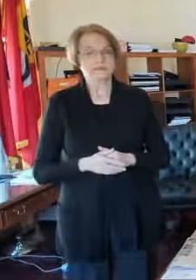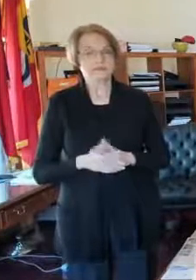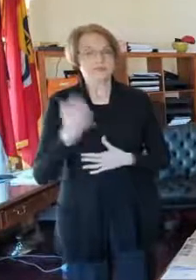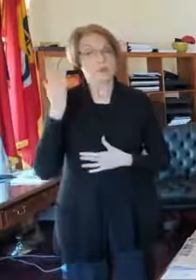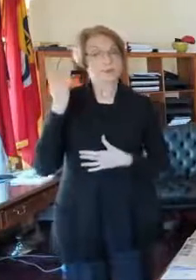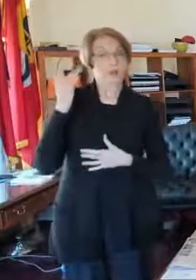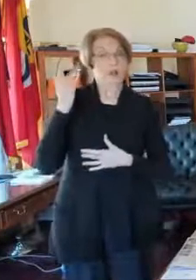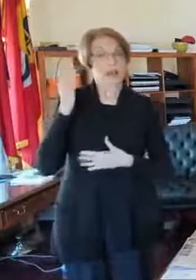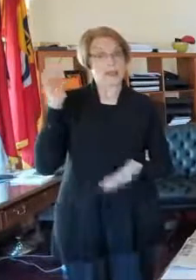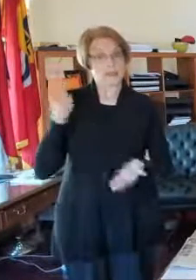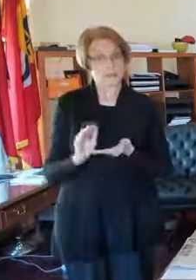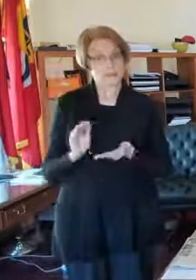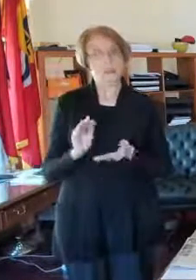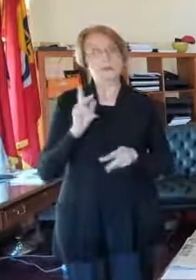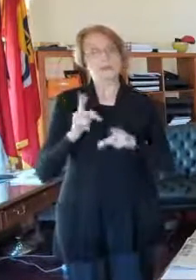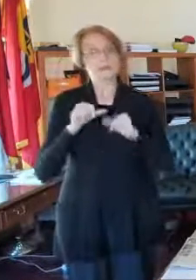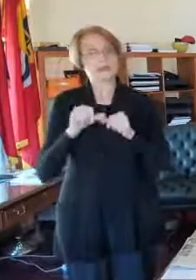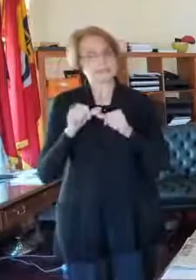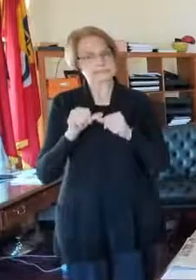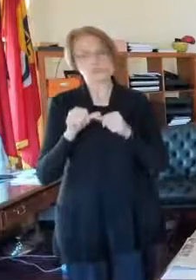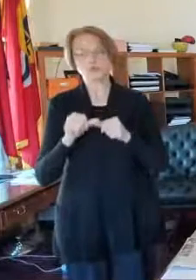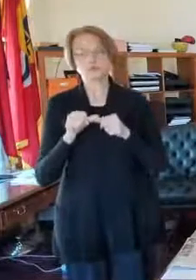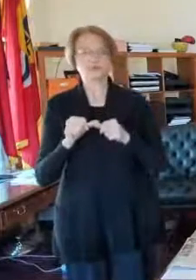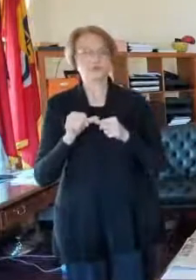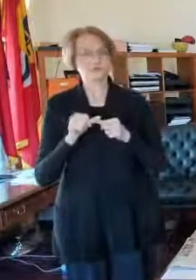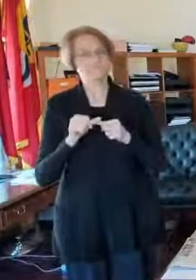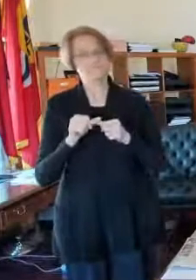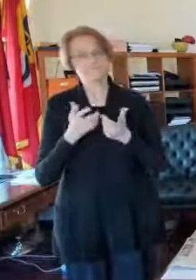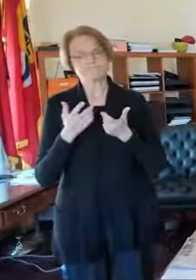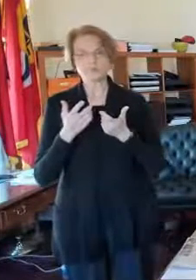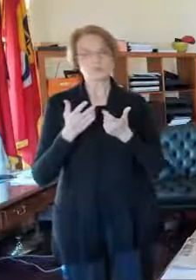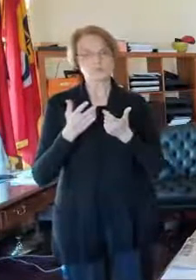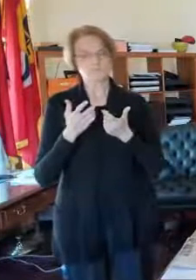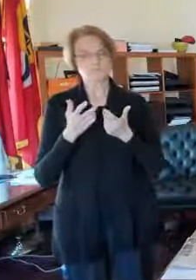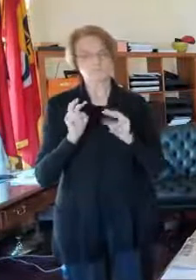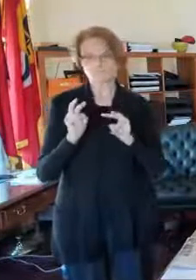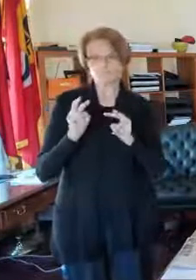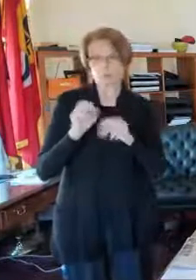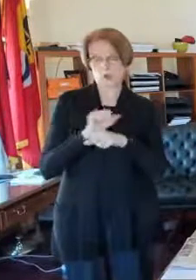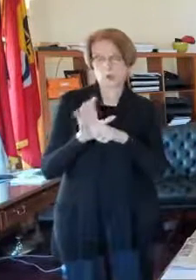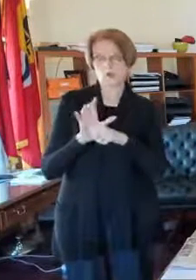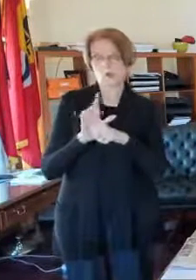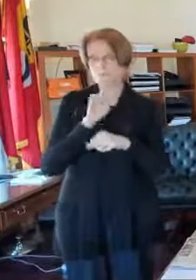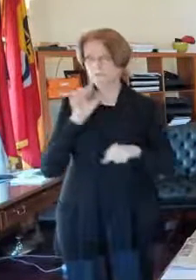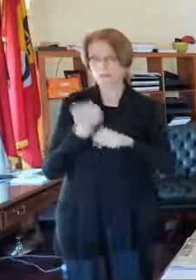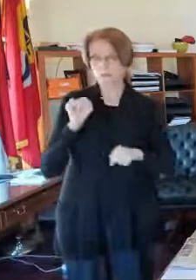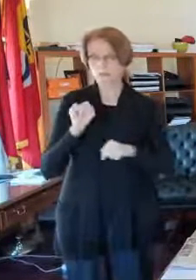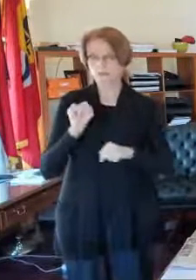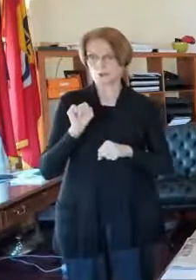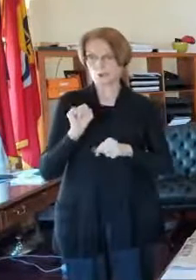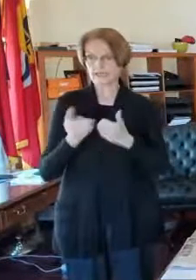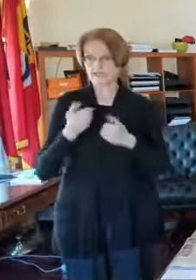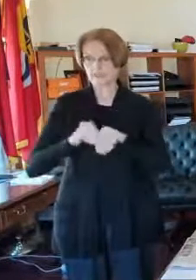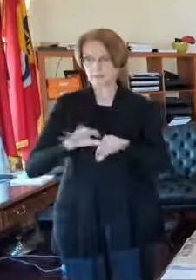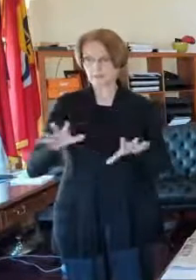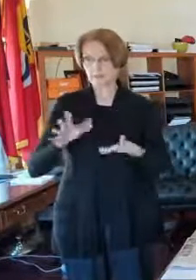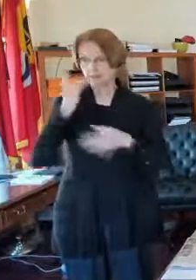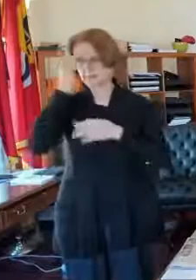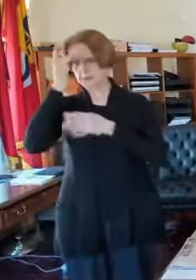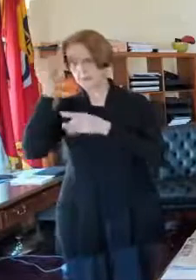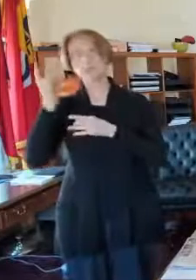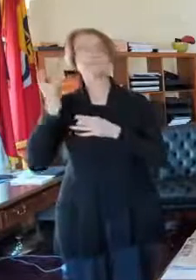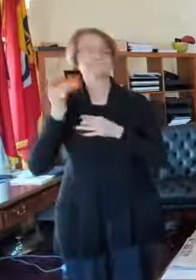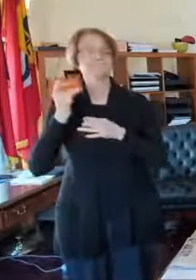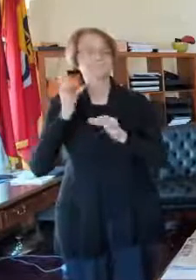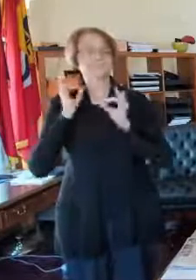of people continuing to take COVID serious, that it is very contagious, and wearing